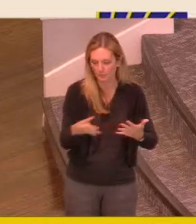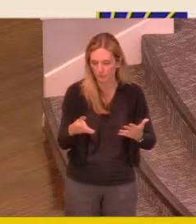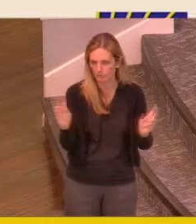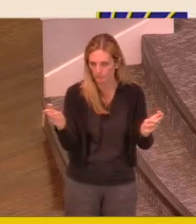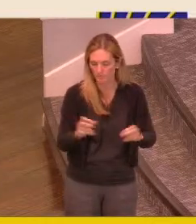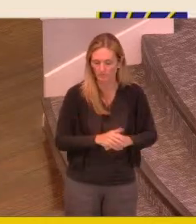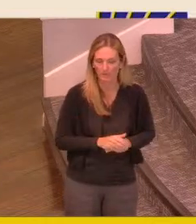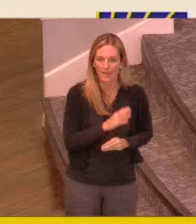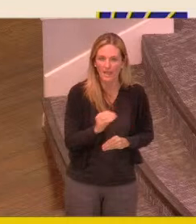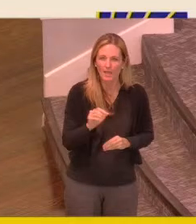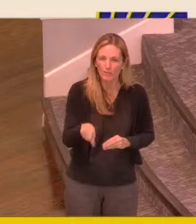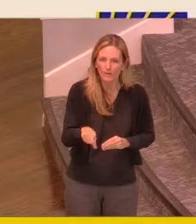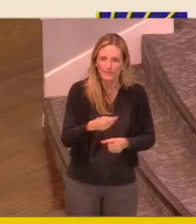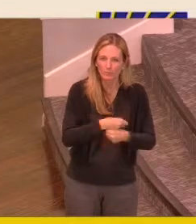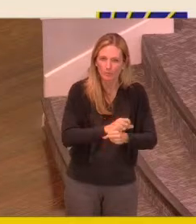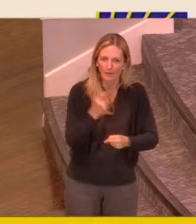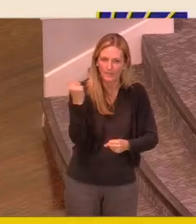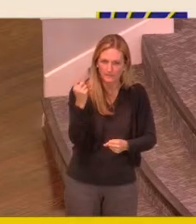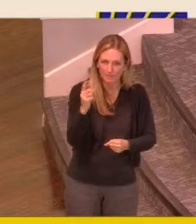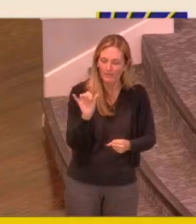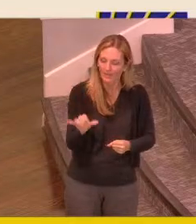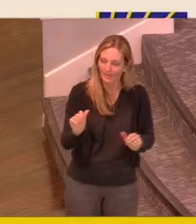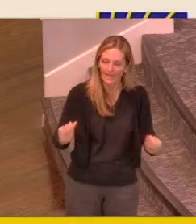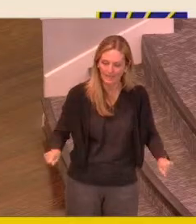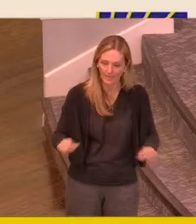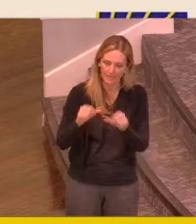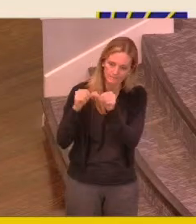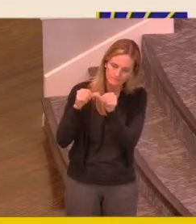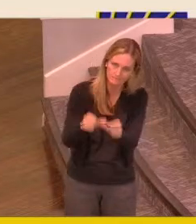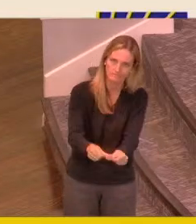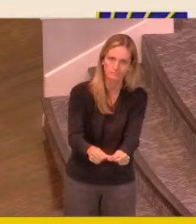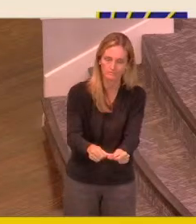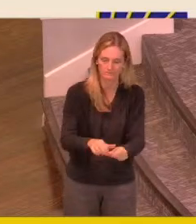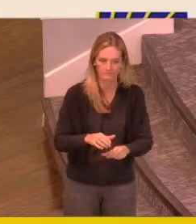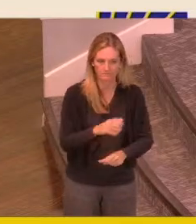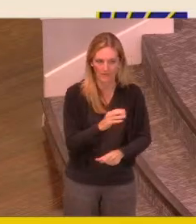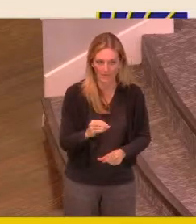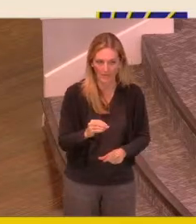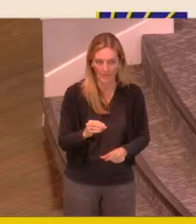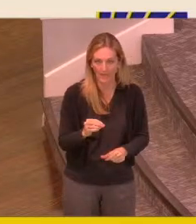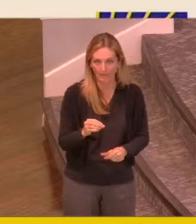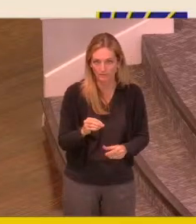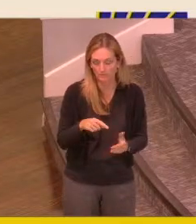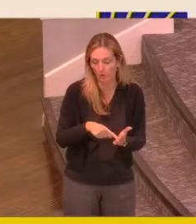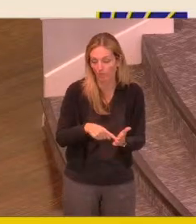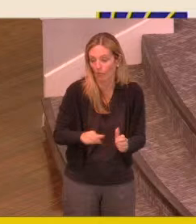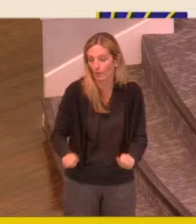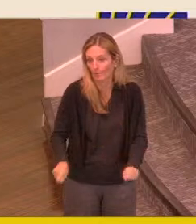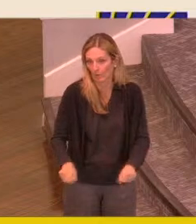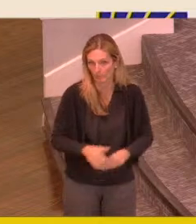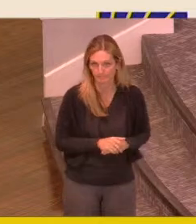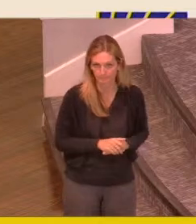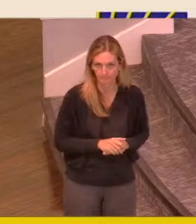created something that would be sustainable for the long term and make sure that it was equitable.